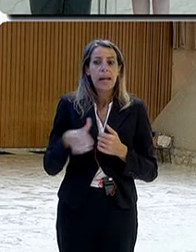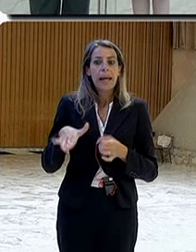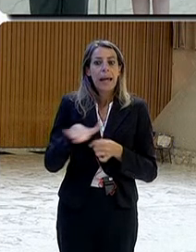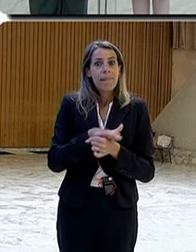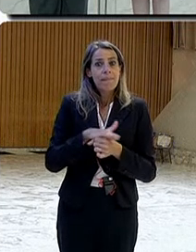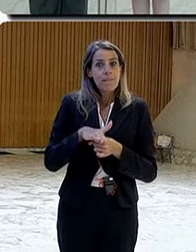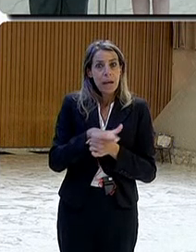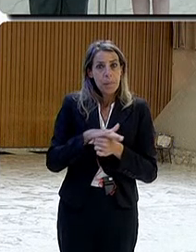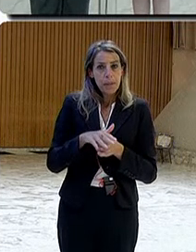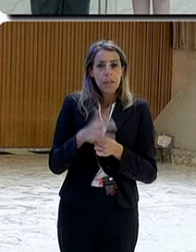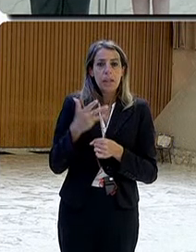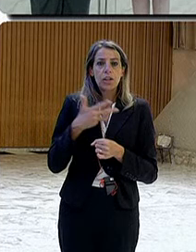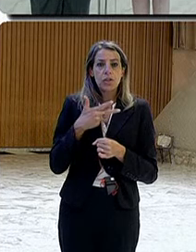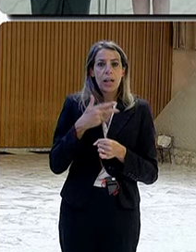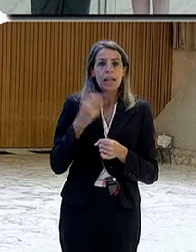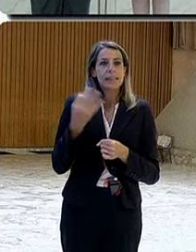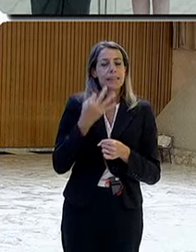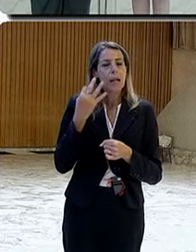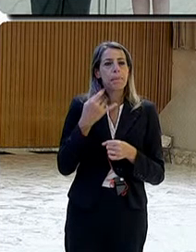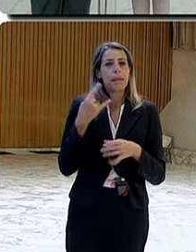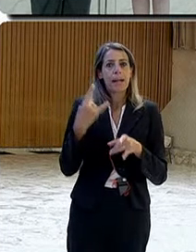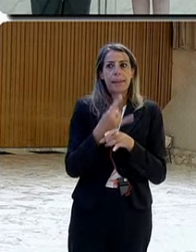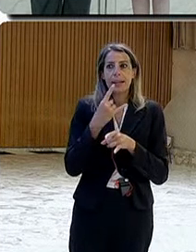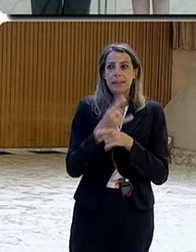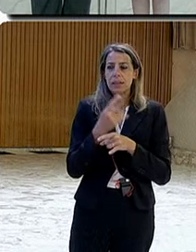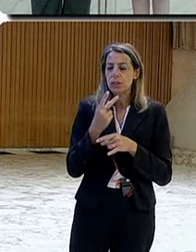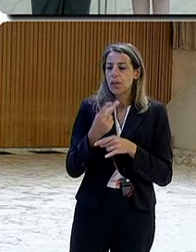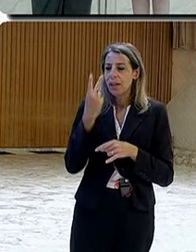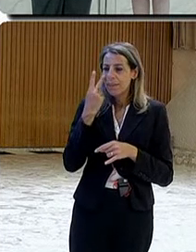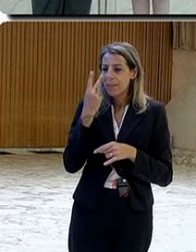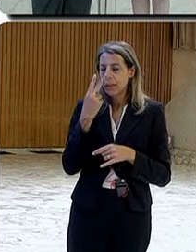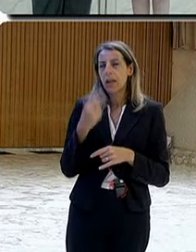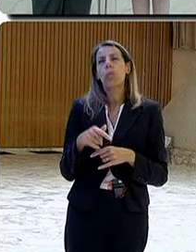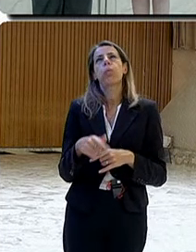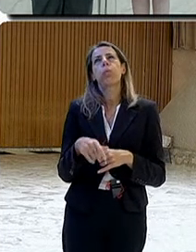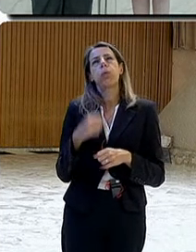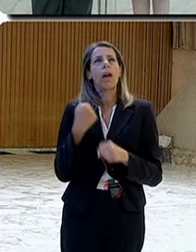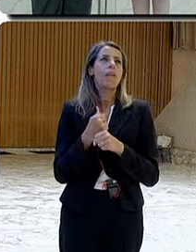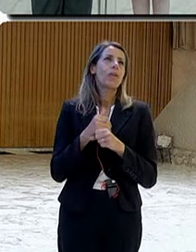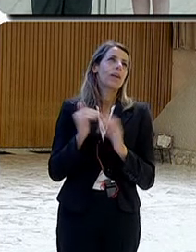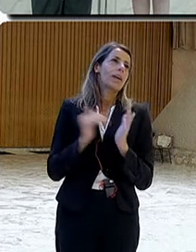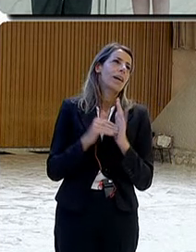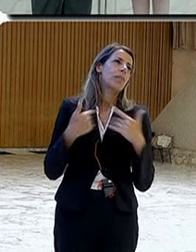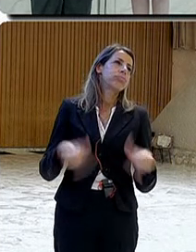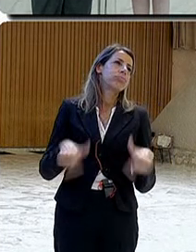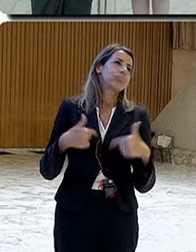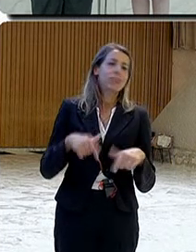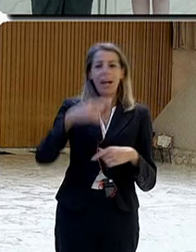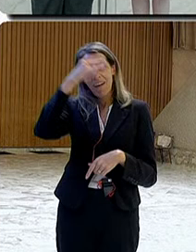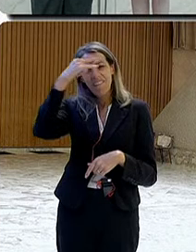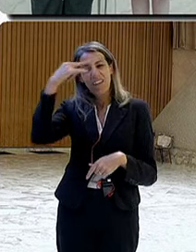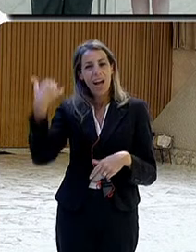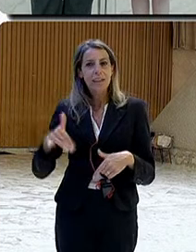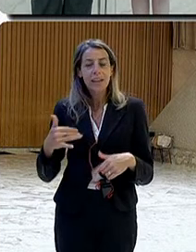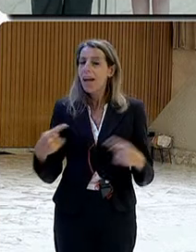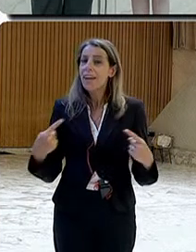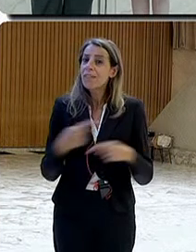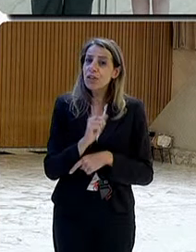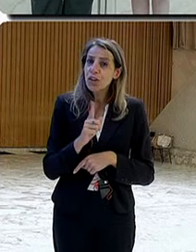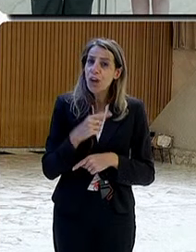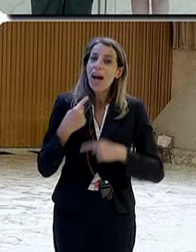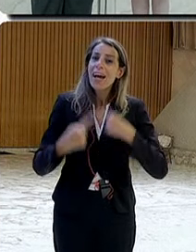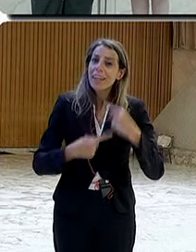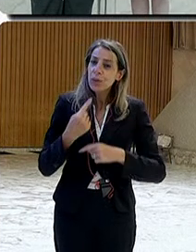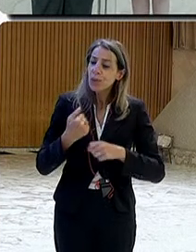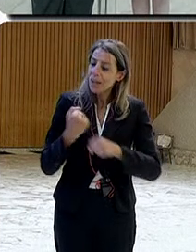constant temptation to see the tasks of daily life as mere drudgery. By contrast, appropriately